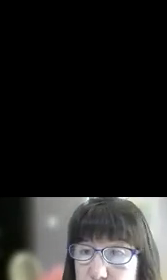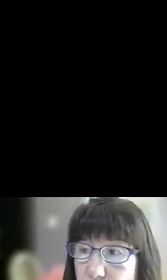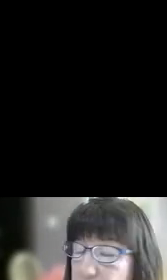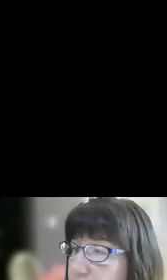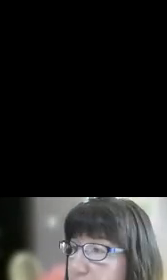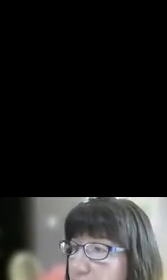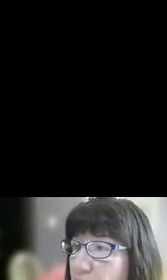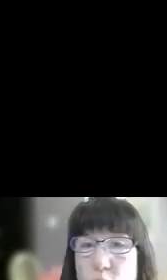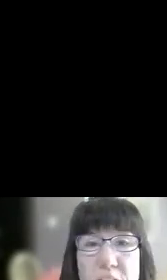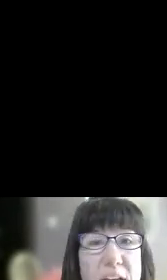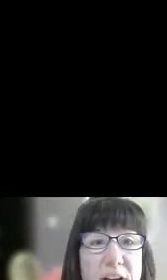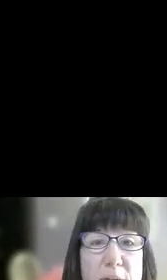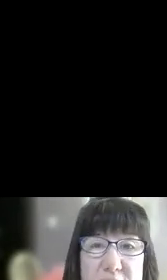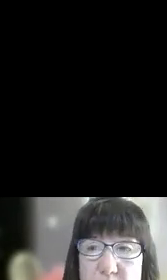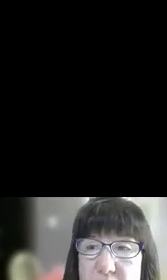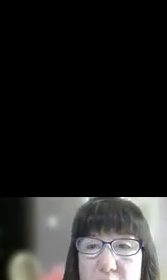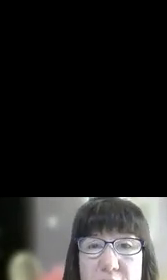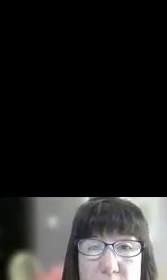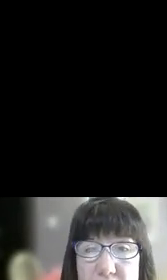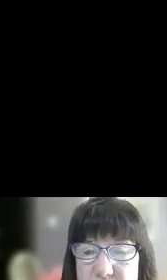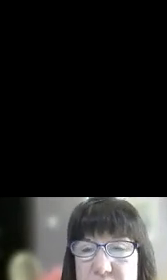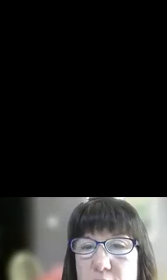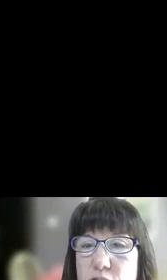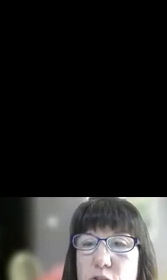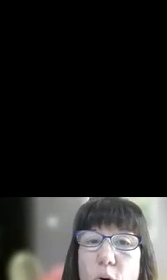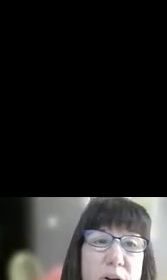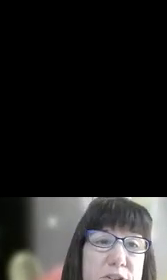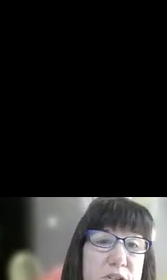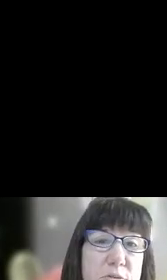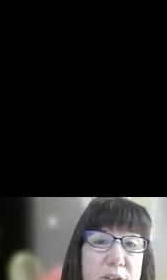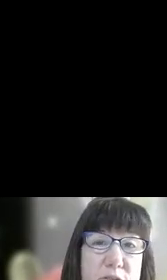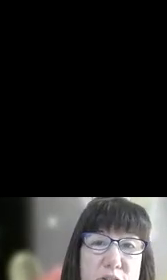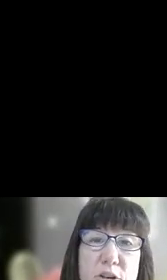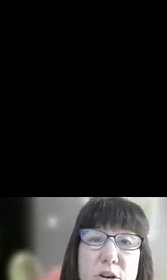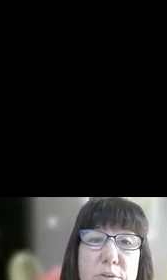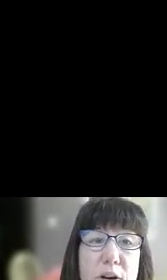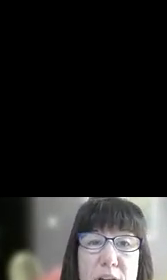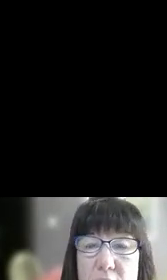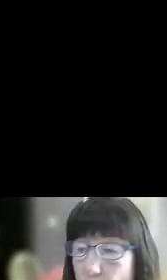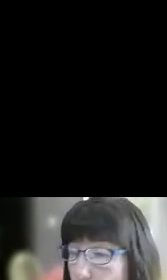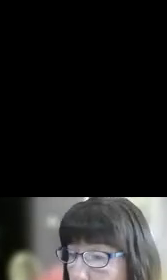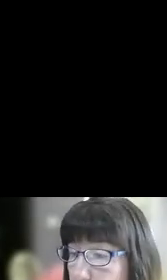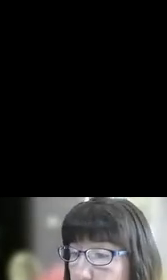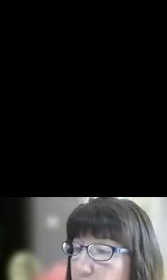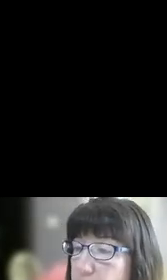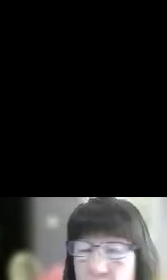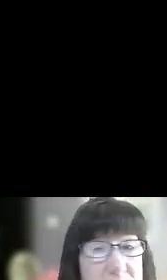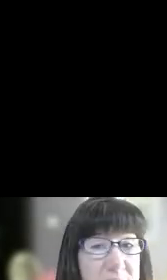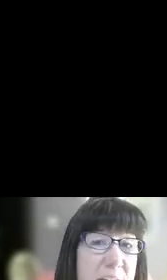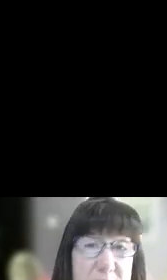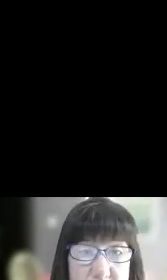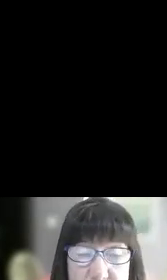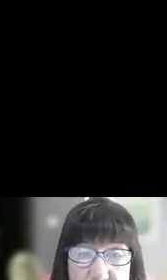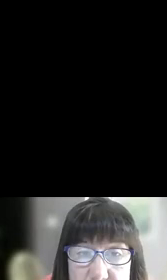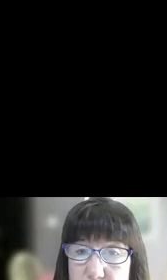economics perspective, would an economics be a great base to go on to a future career in law? And John